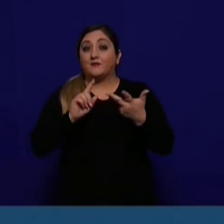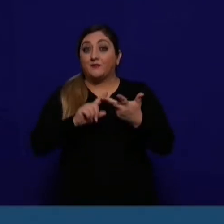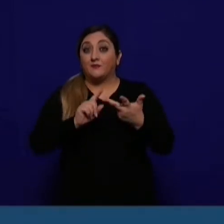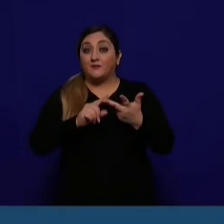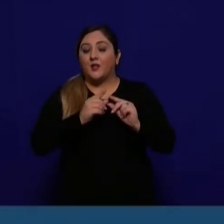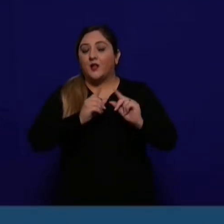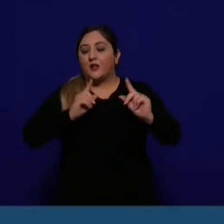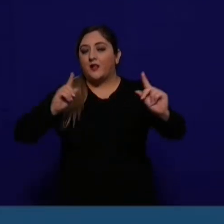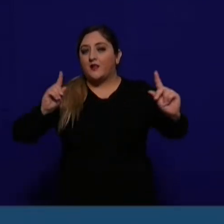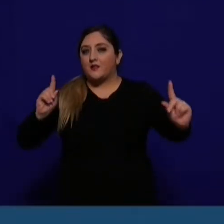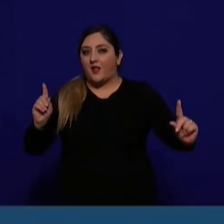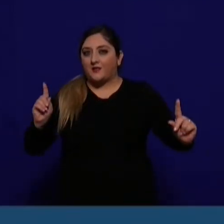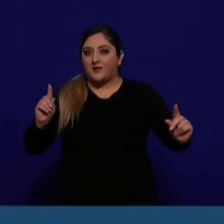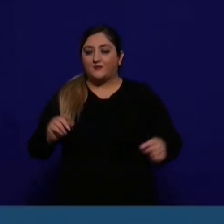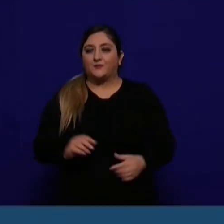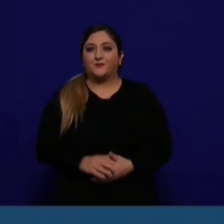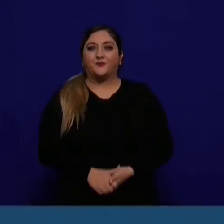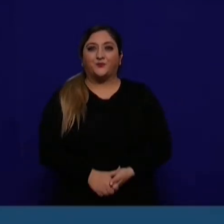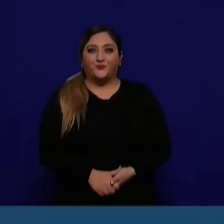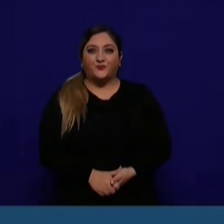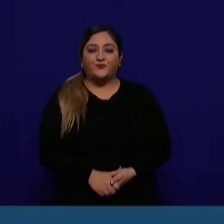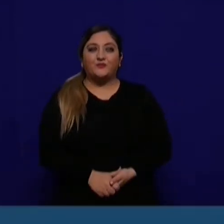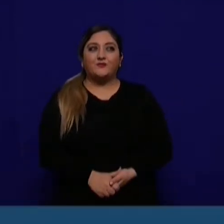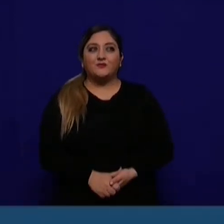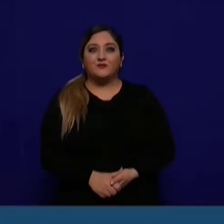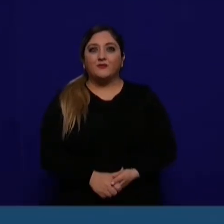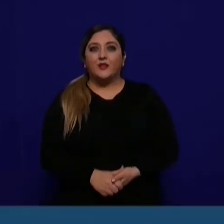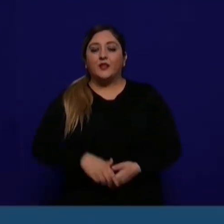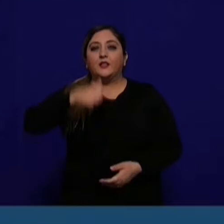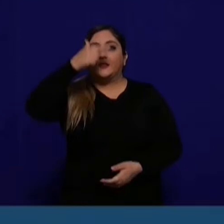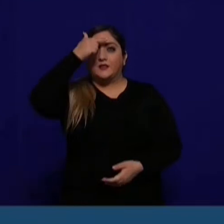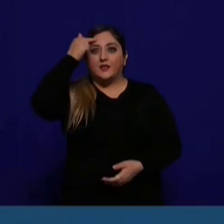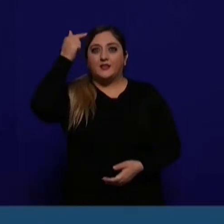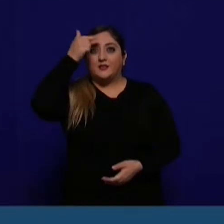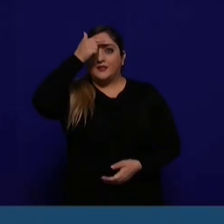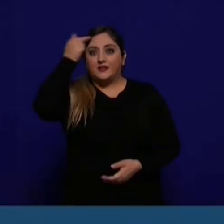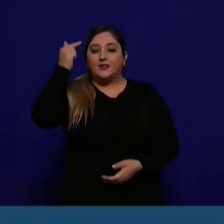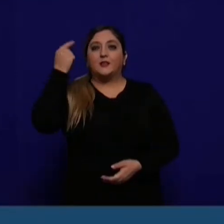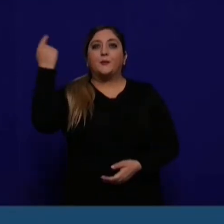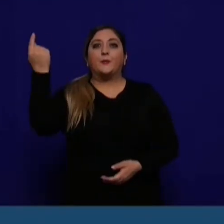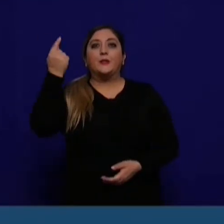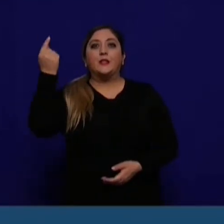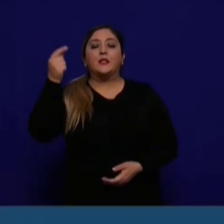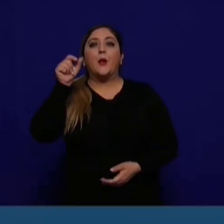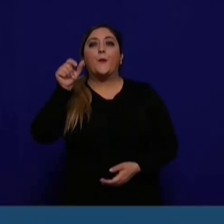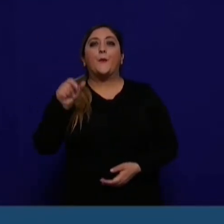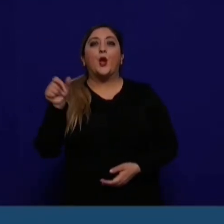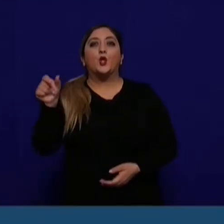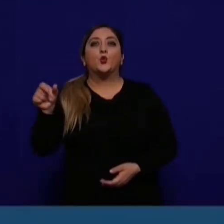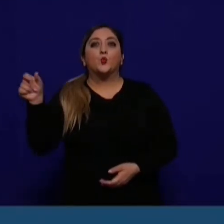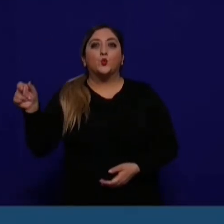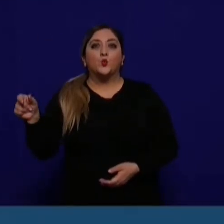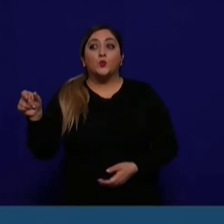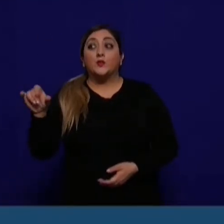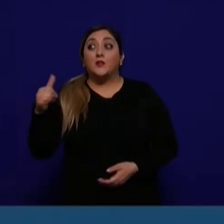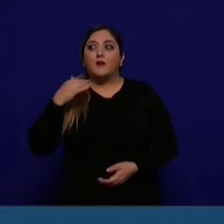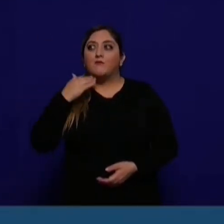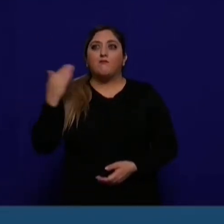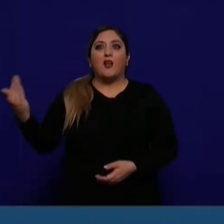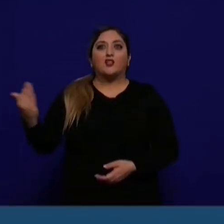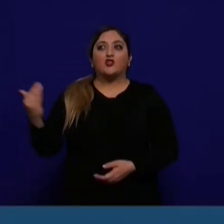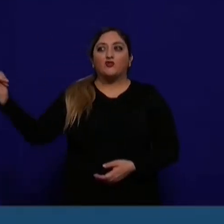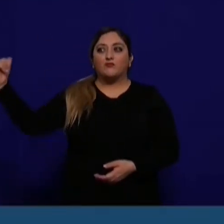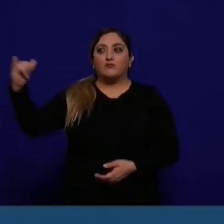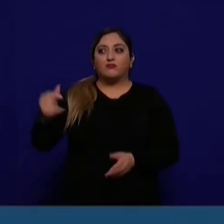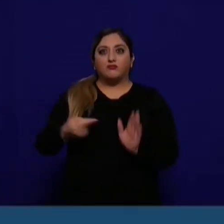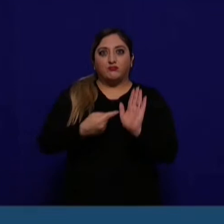Għadna għaddejjin sew bil-testjar ukoll ta' dawk il-persuni li jekk ma jkunux ġabu PCR test magħhom minn